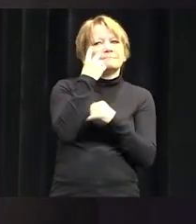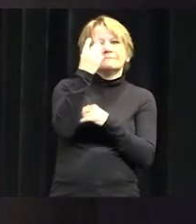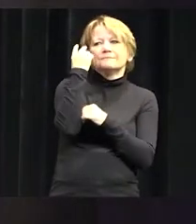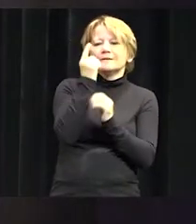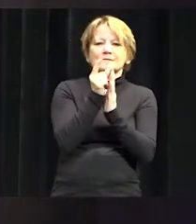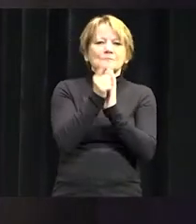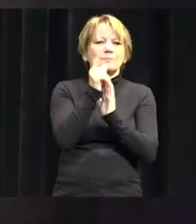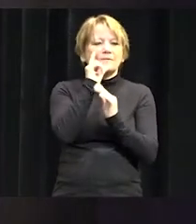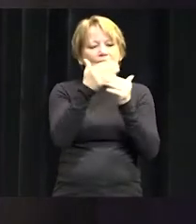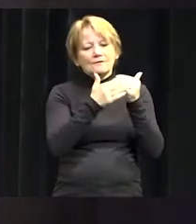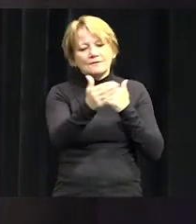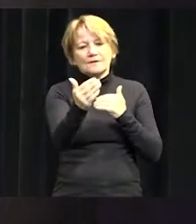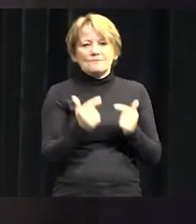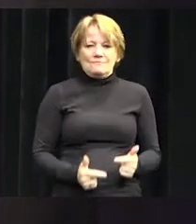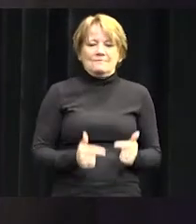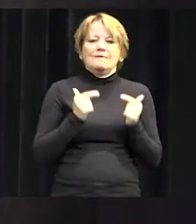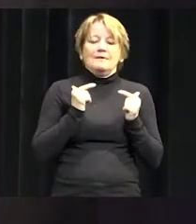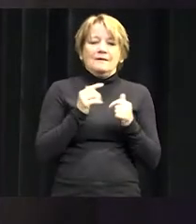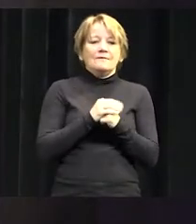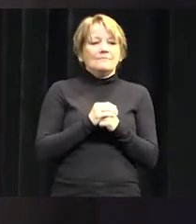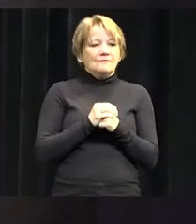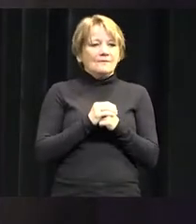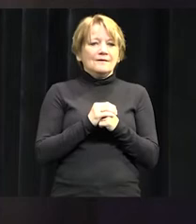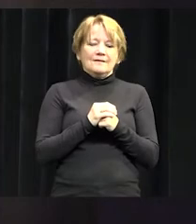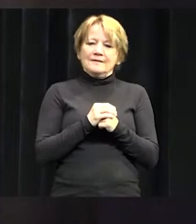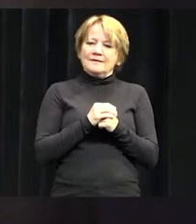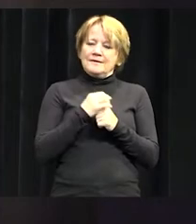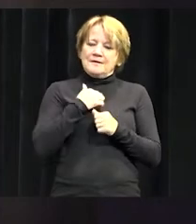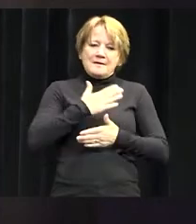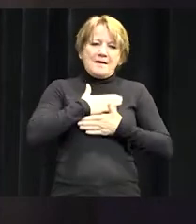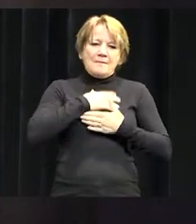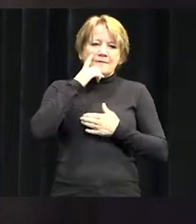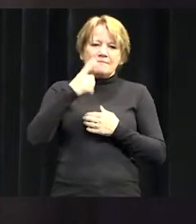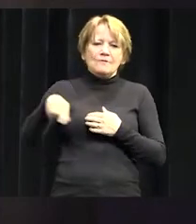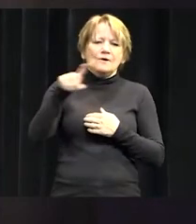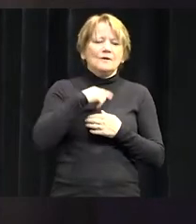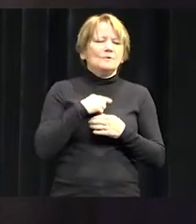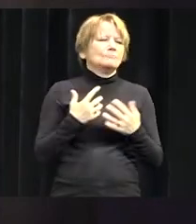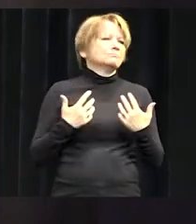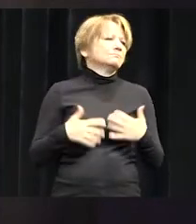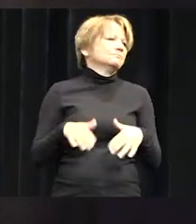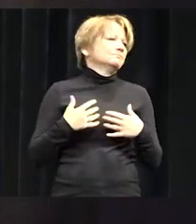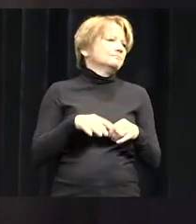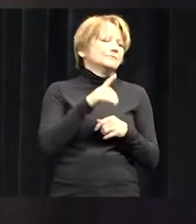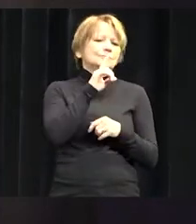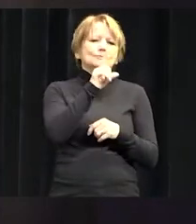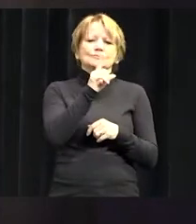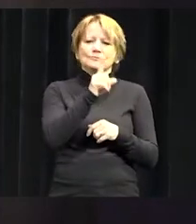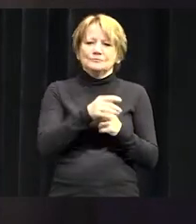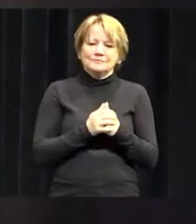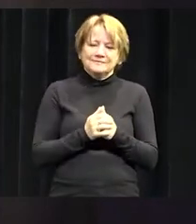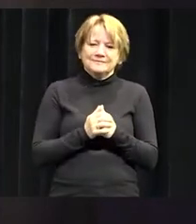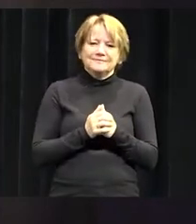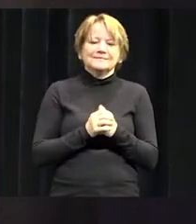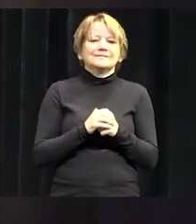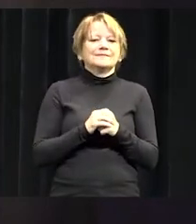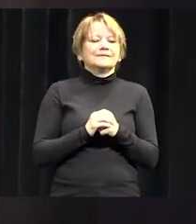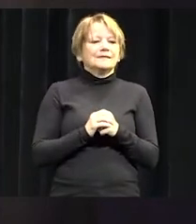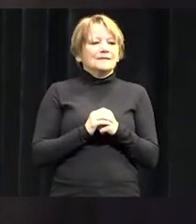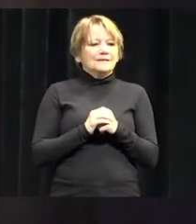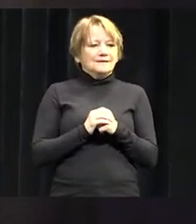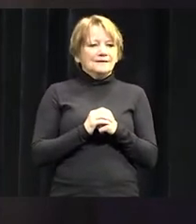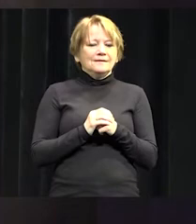you my students i'm eternally grateful to call you my students we all agreed that i would be your